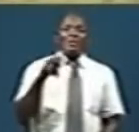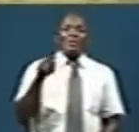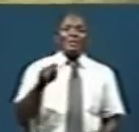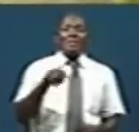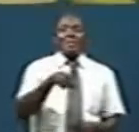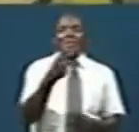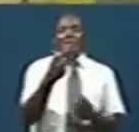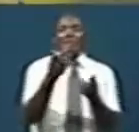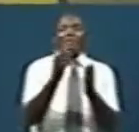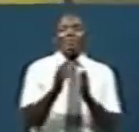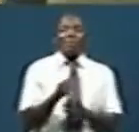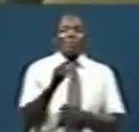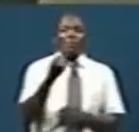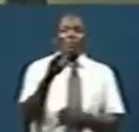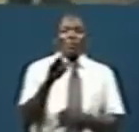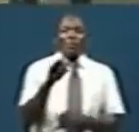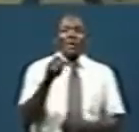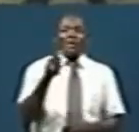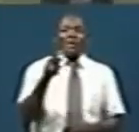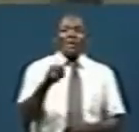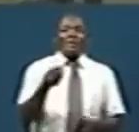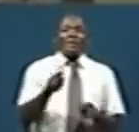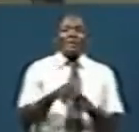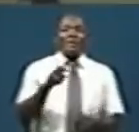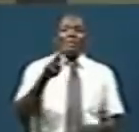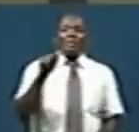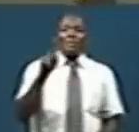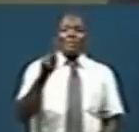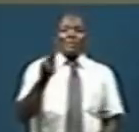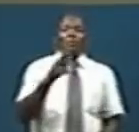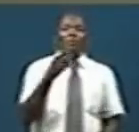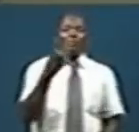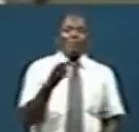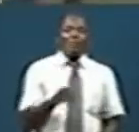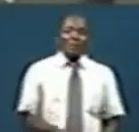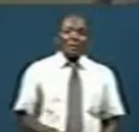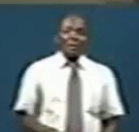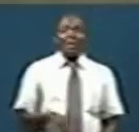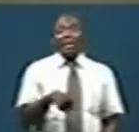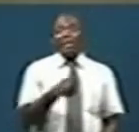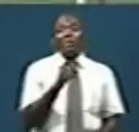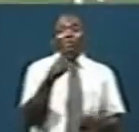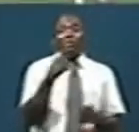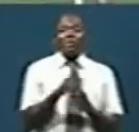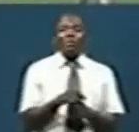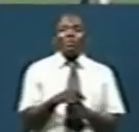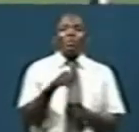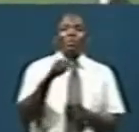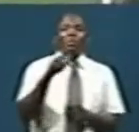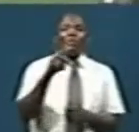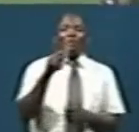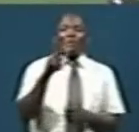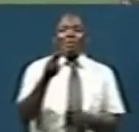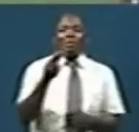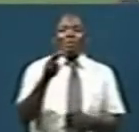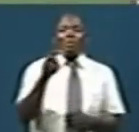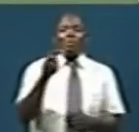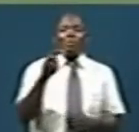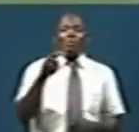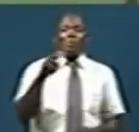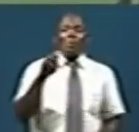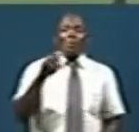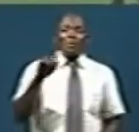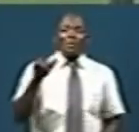3 goalkeepers Richard Ofori, Felix Anan, and Razak Abalora. The rest include Fatah Mohamed, Emmanuel Boateng, Patrick